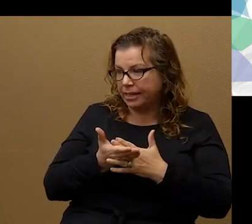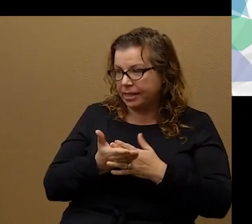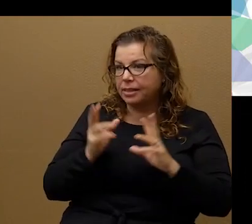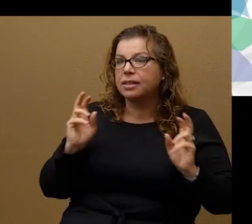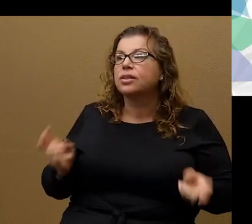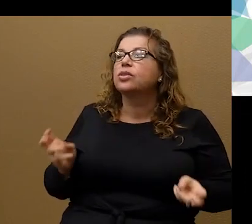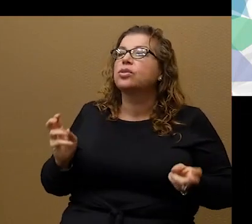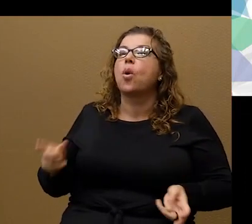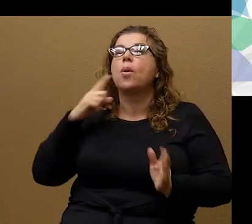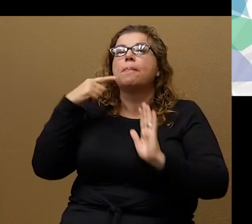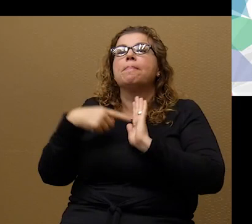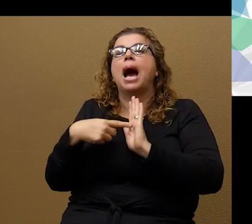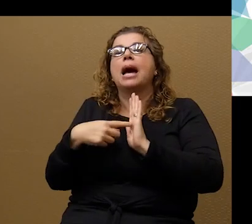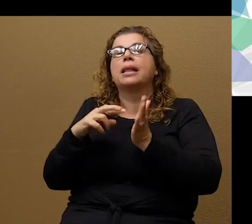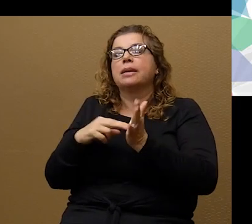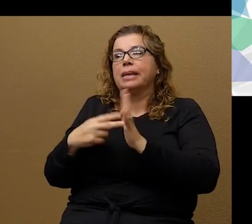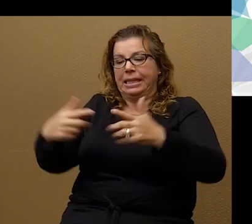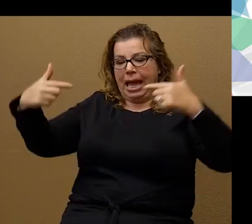correct behaviors.